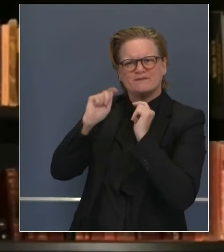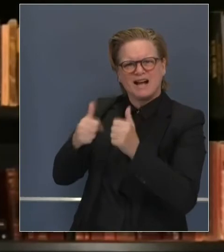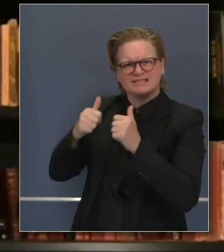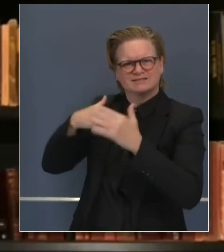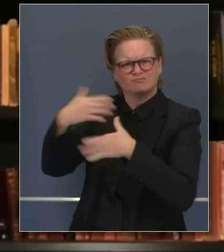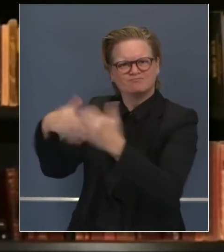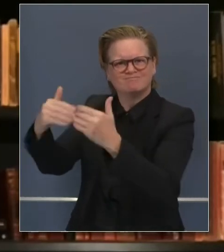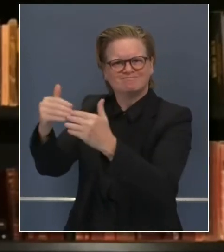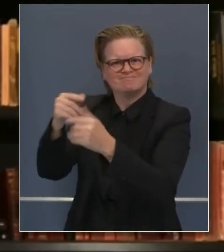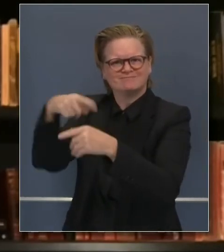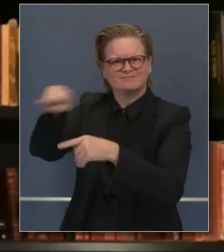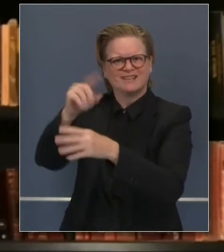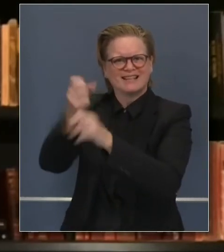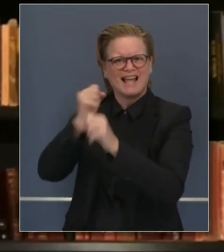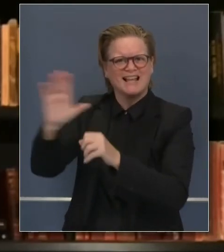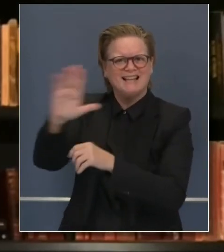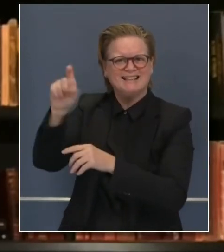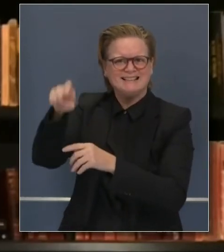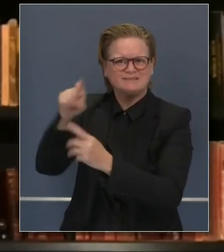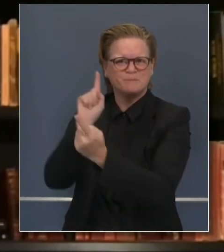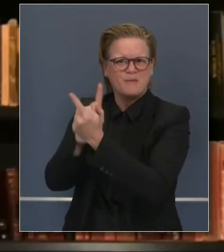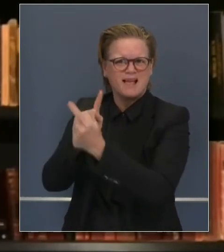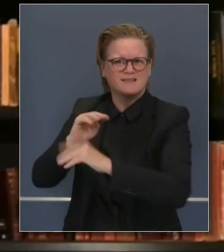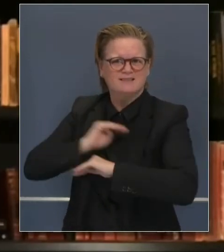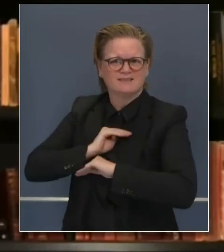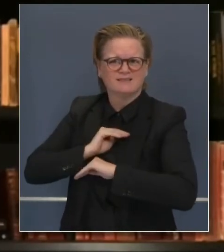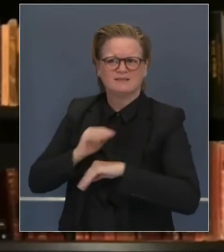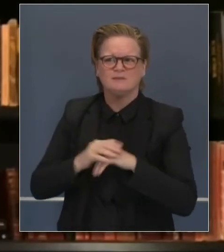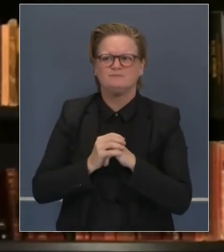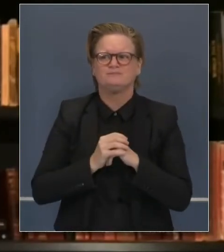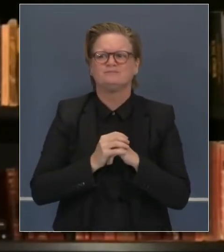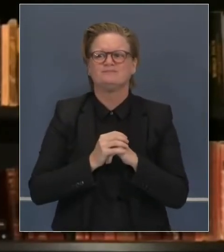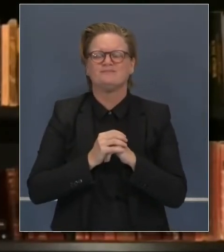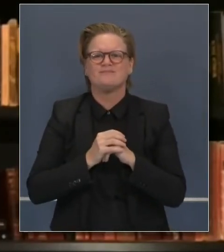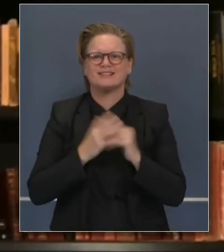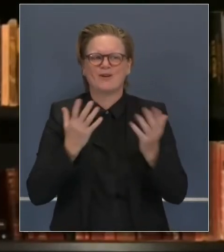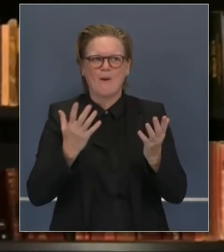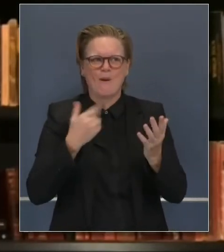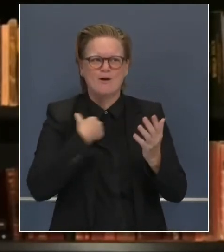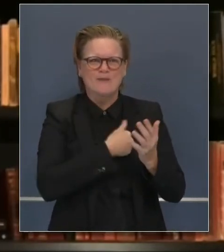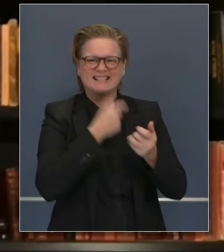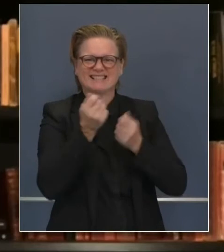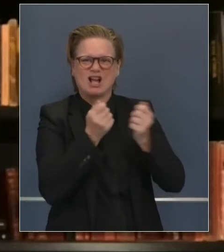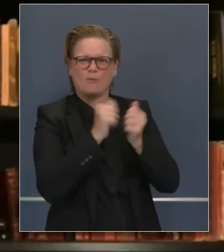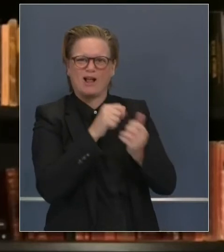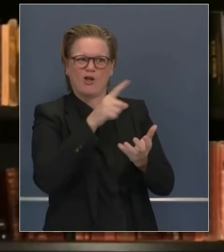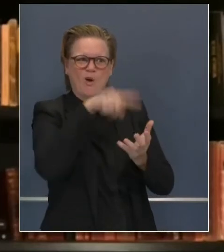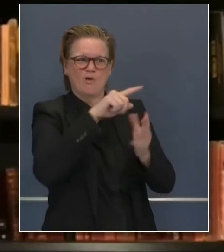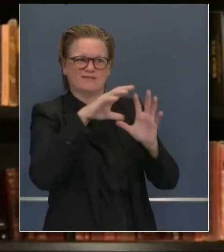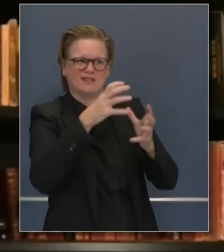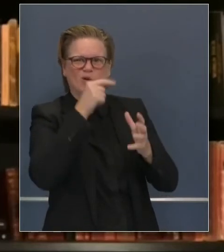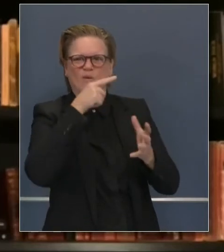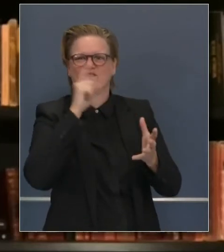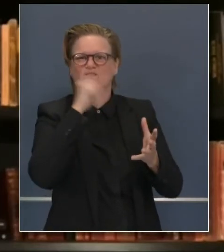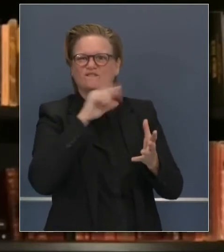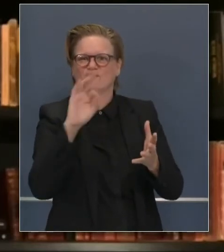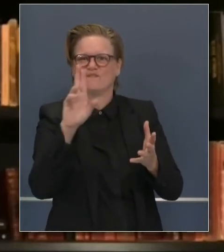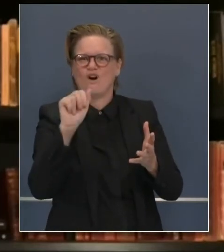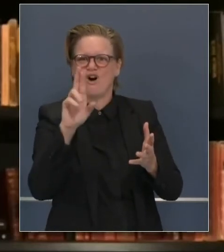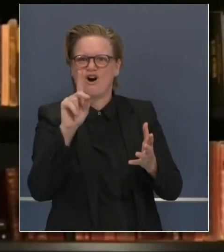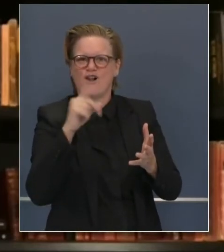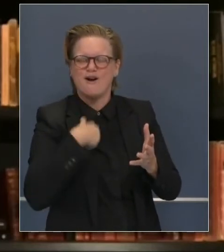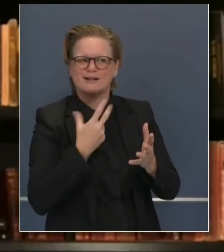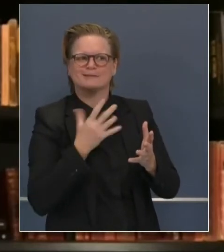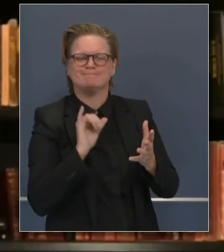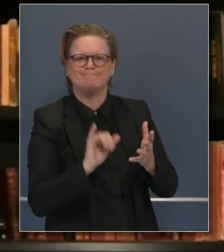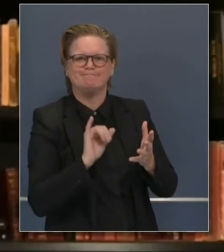of some and the fraud that those individuals are intent on perpetuating. So that's the constant balancing